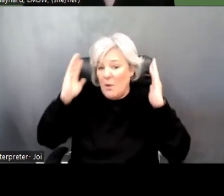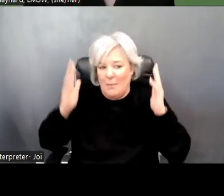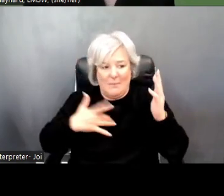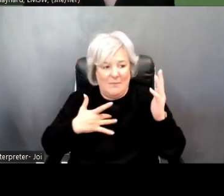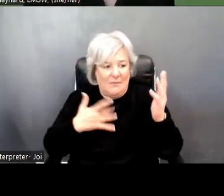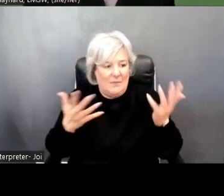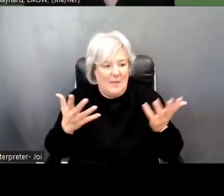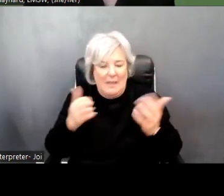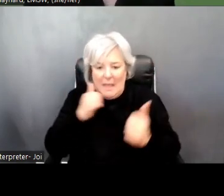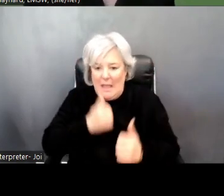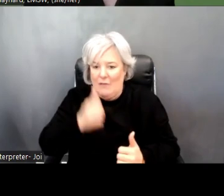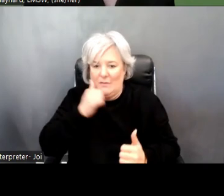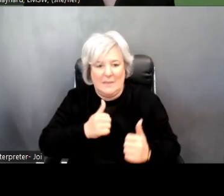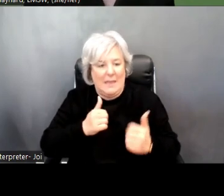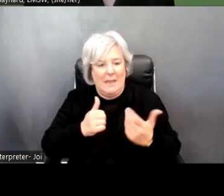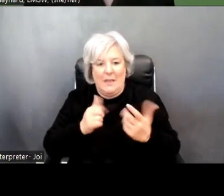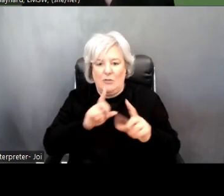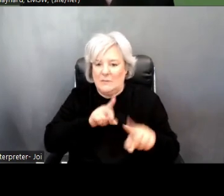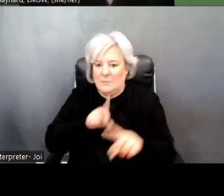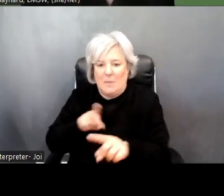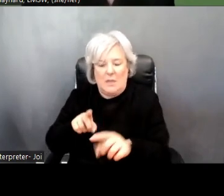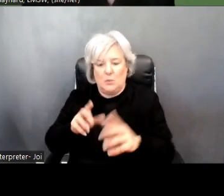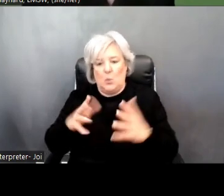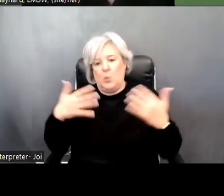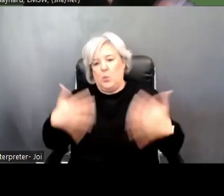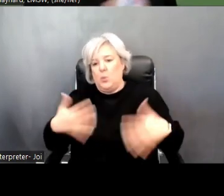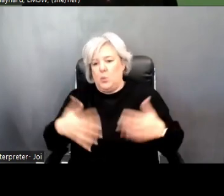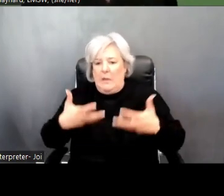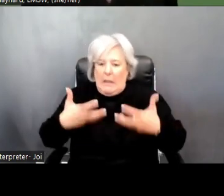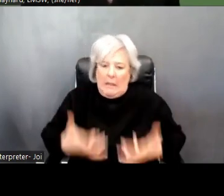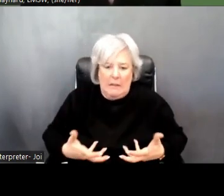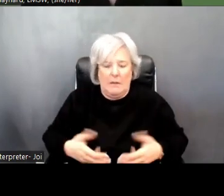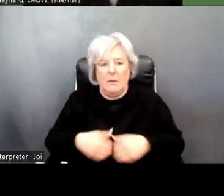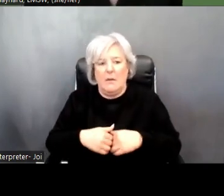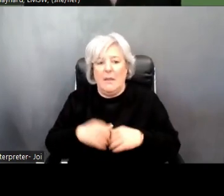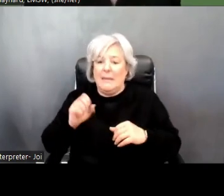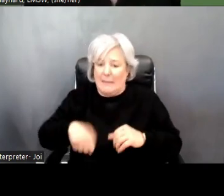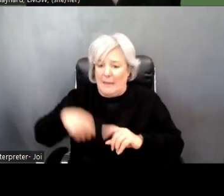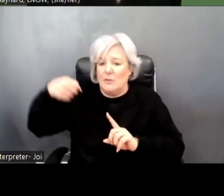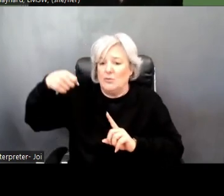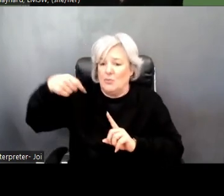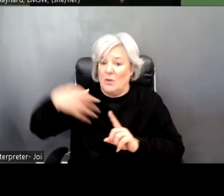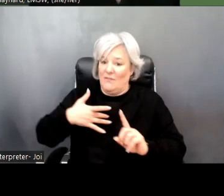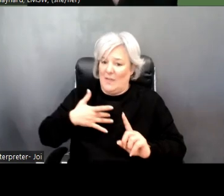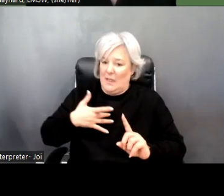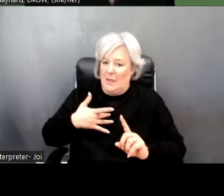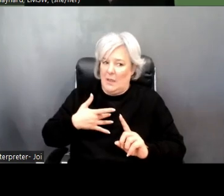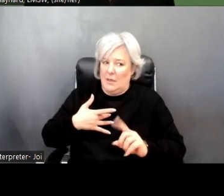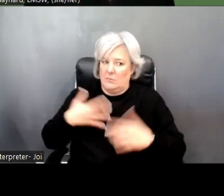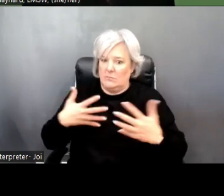of everyday physical and emotional responses. It triggers feeling,